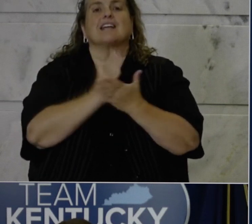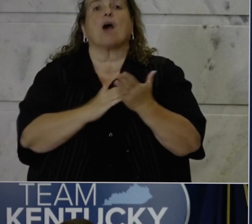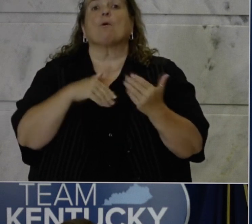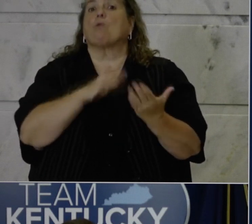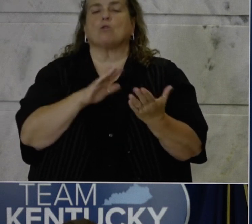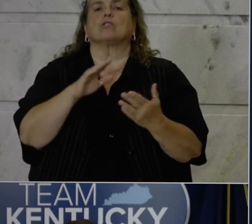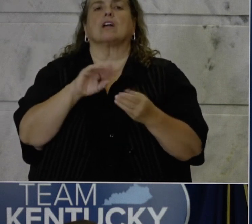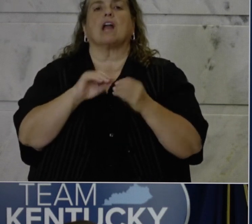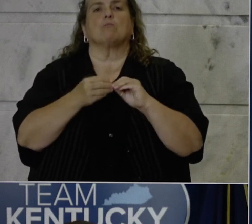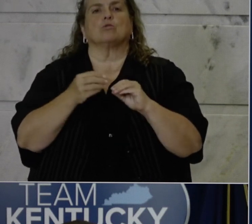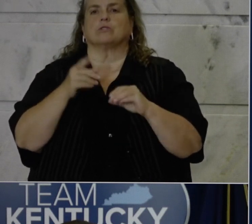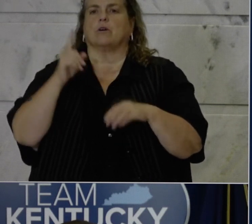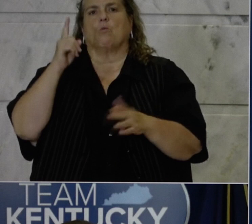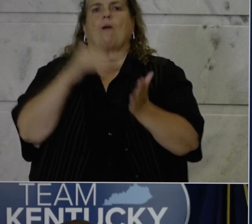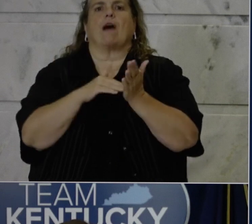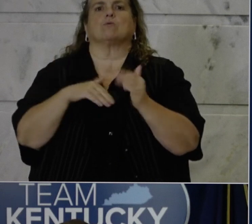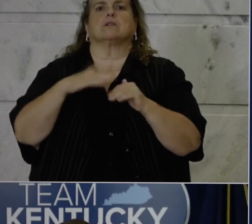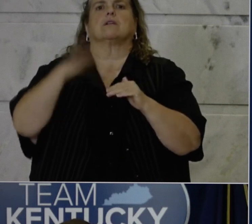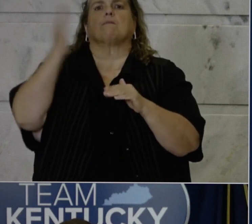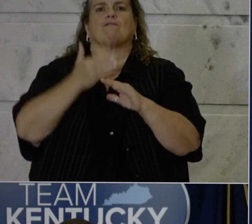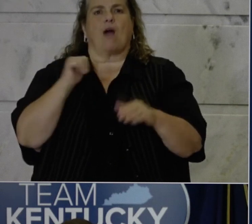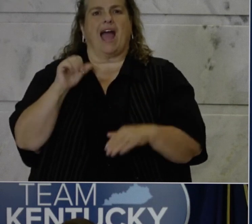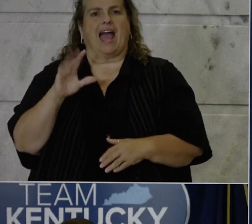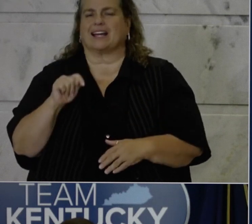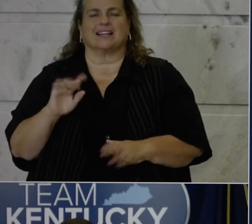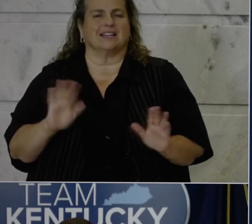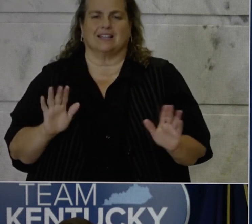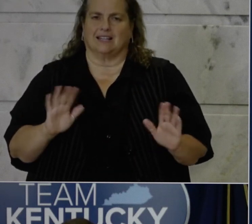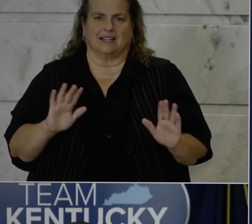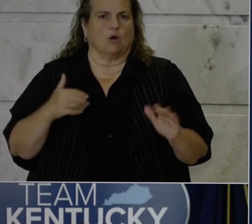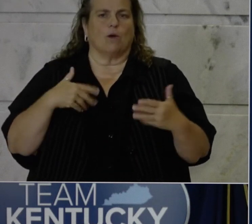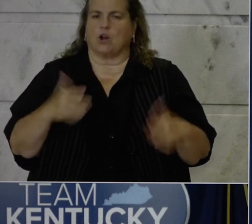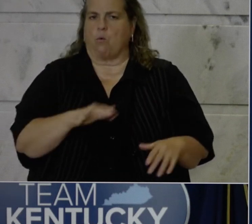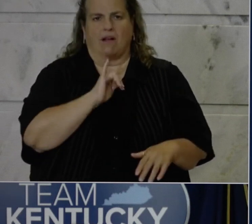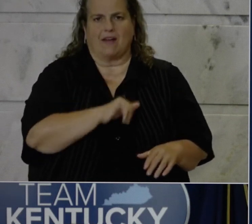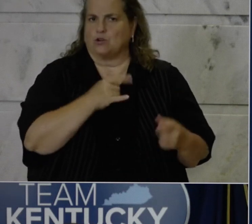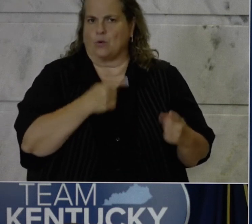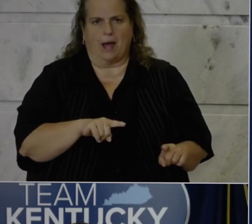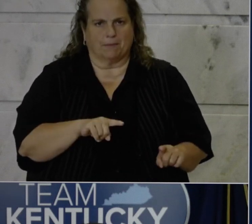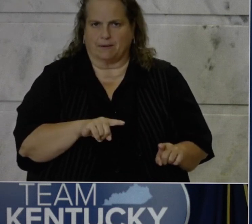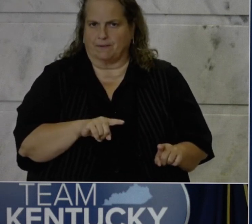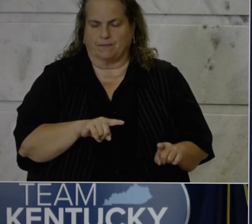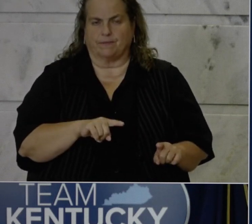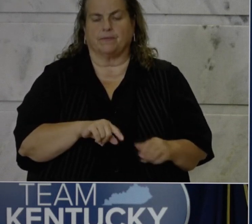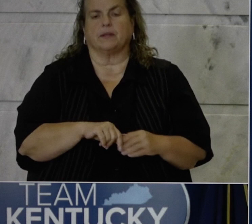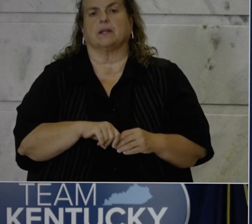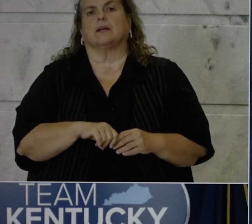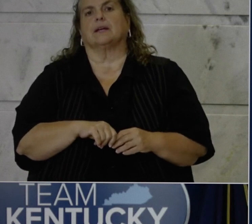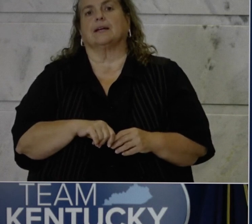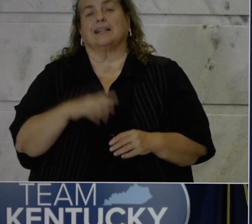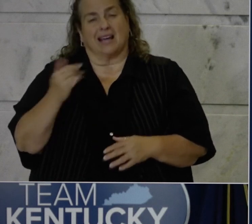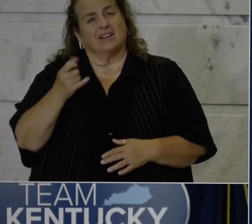1,000 actual cases that were named Sunday will result in likely, per current data, 30 lives lost. He issued these numbers